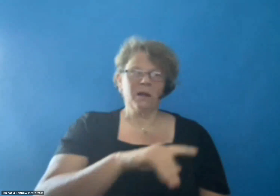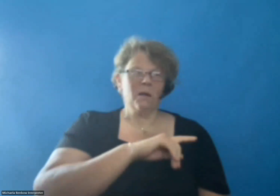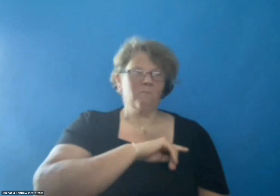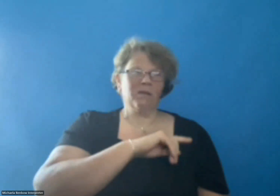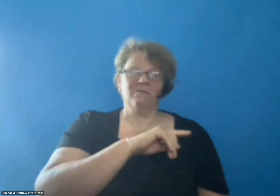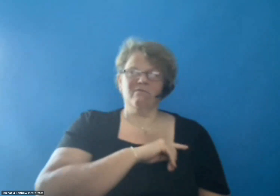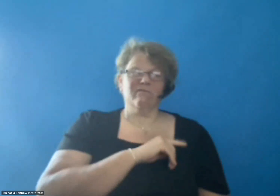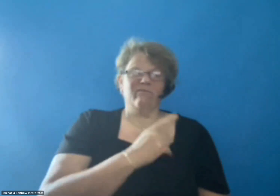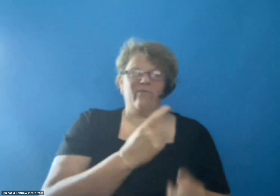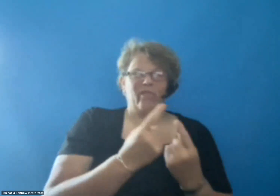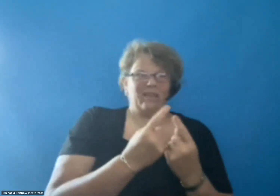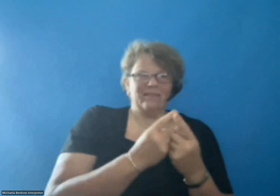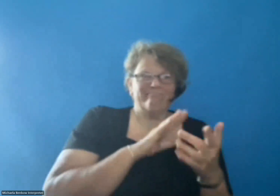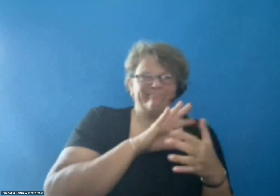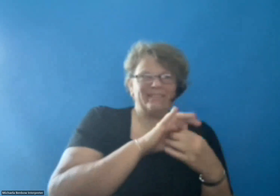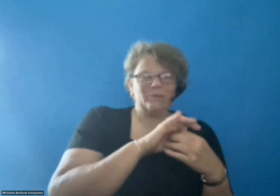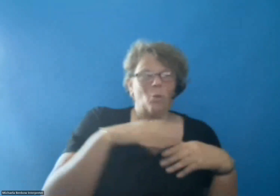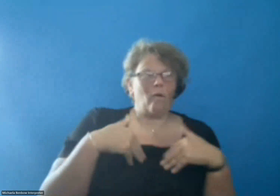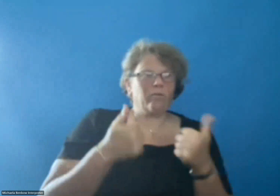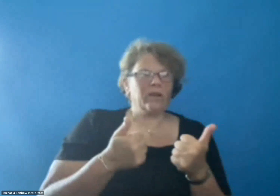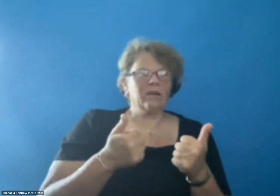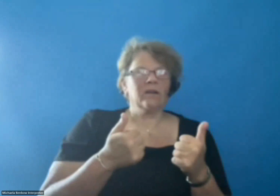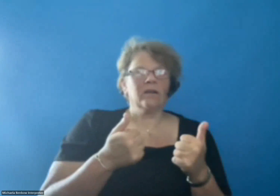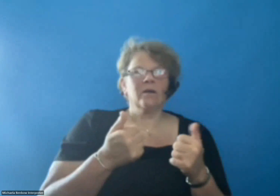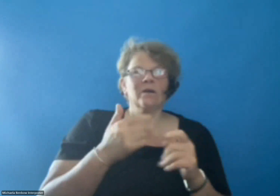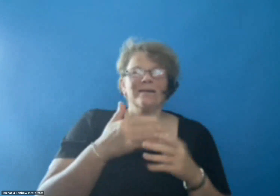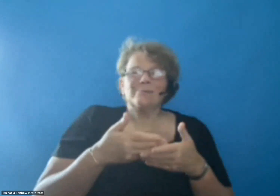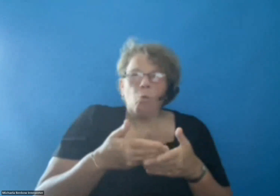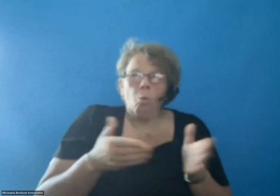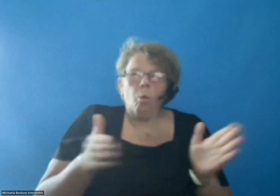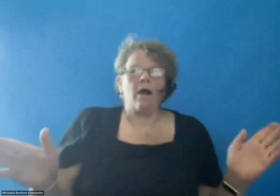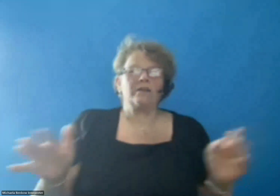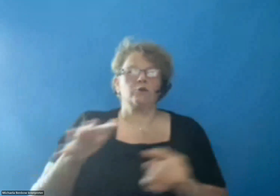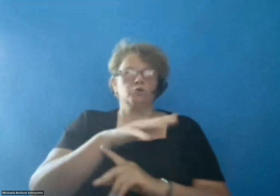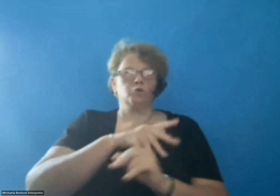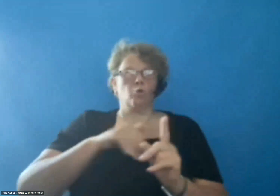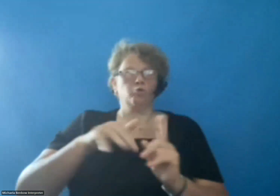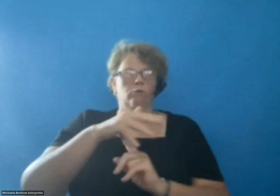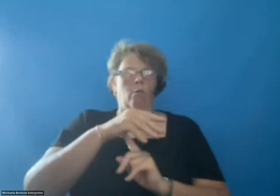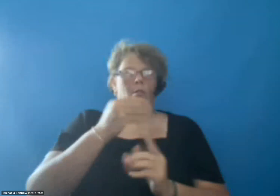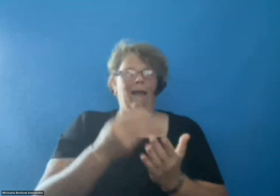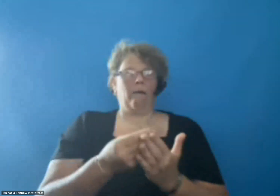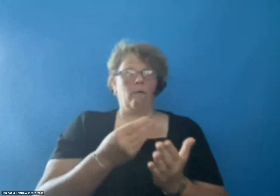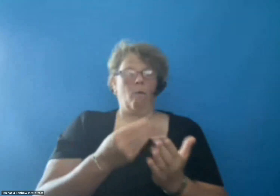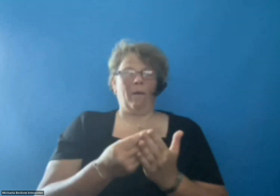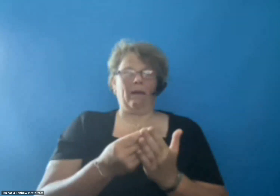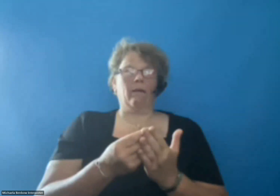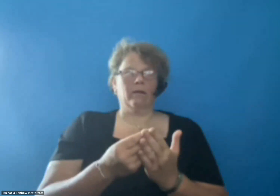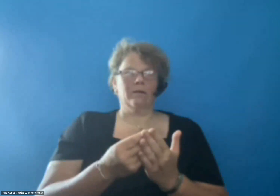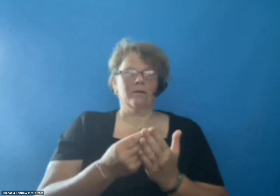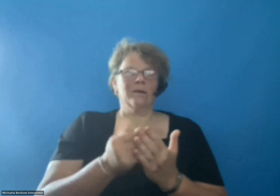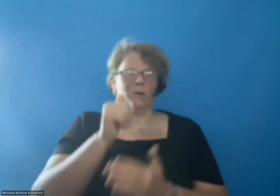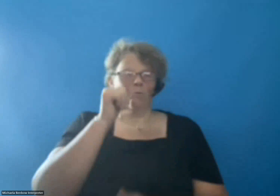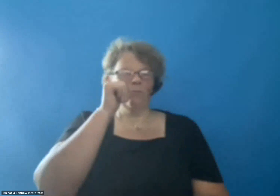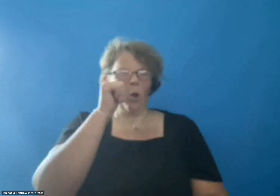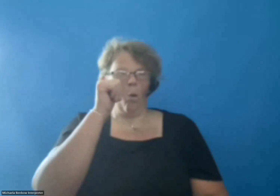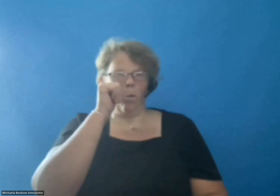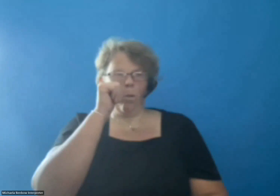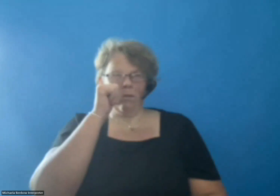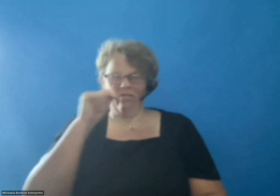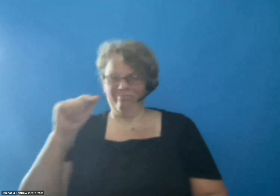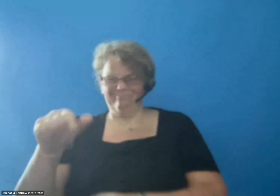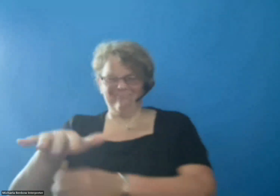health, which is around the wider socioeconomic landscape, and we know where we've seen